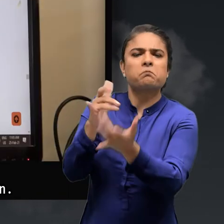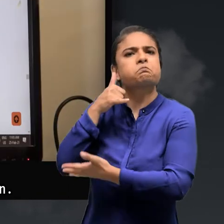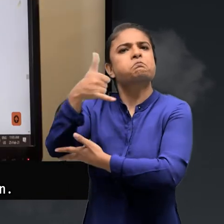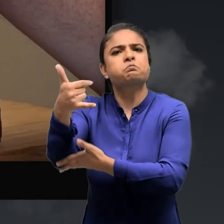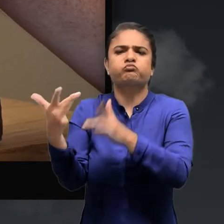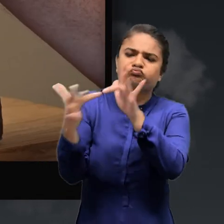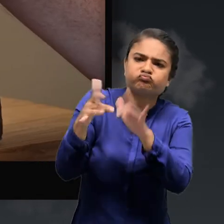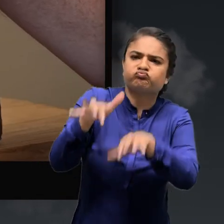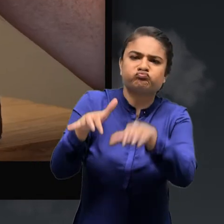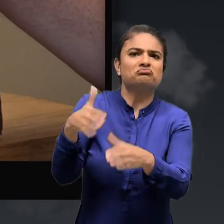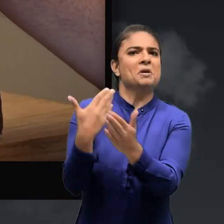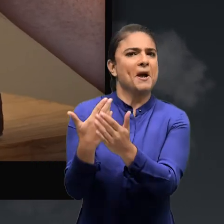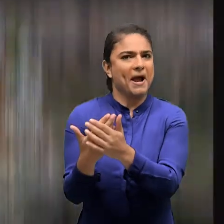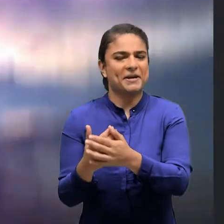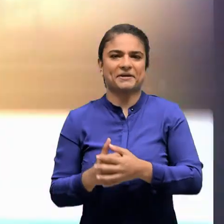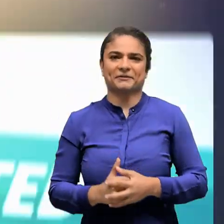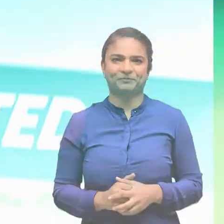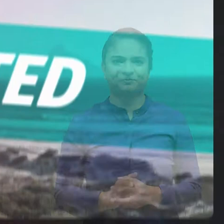information.